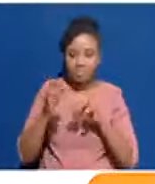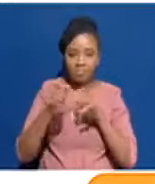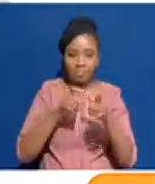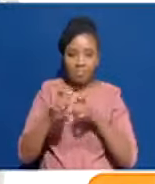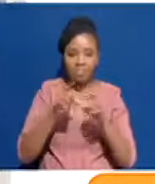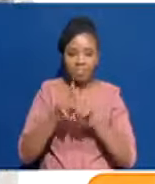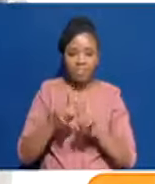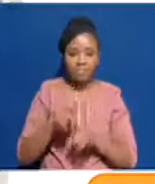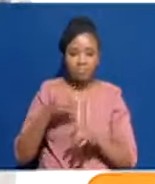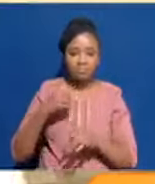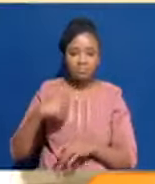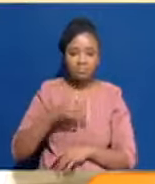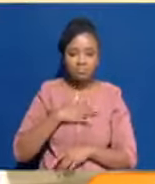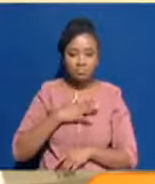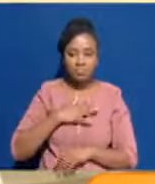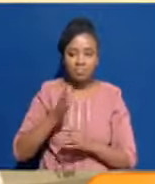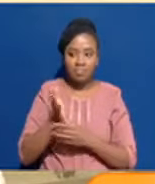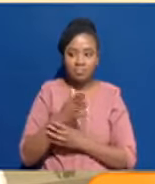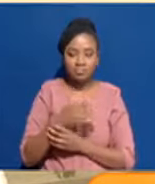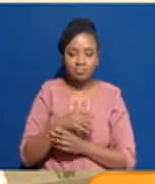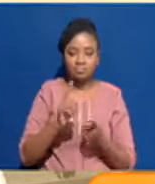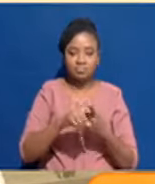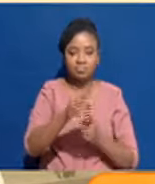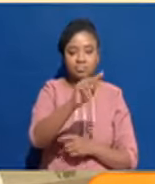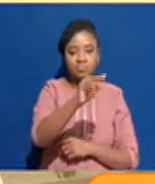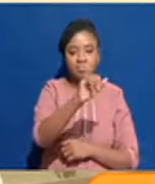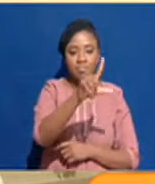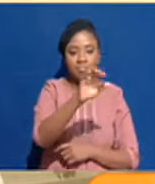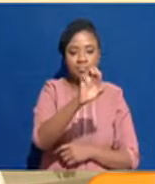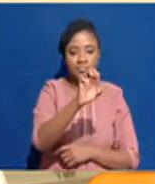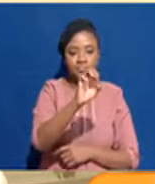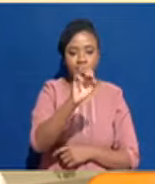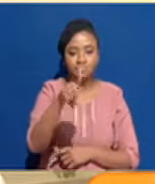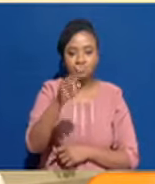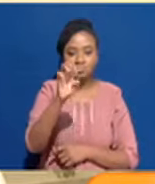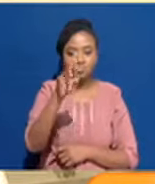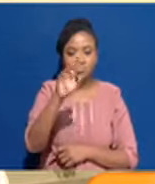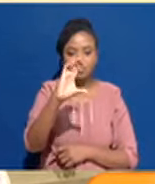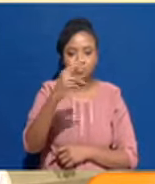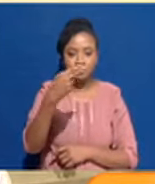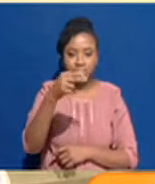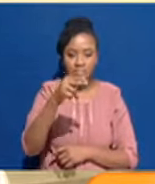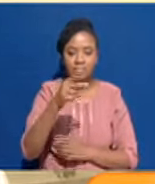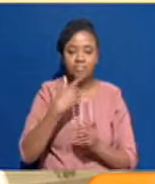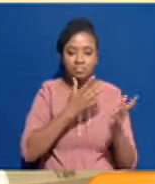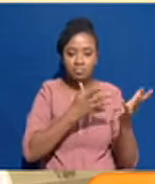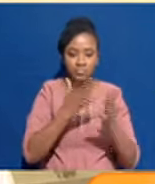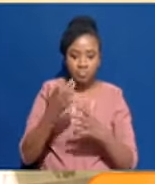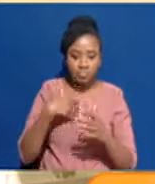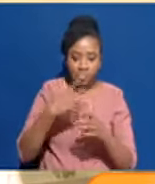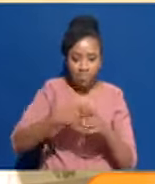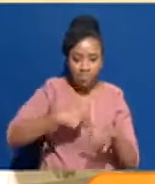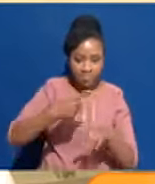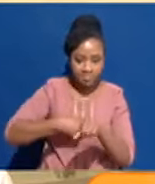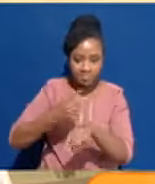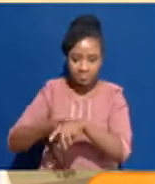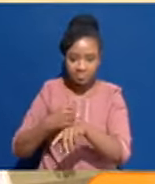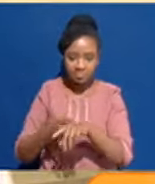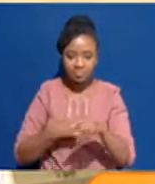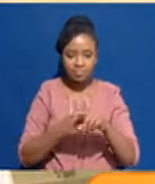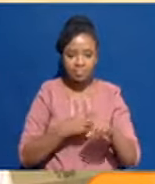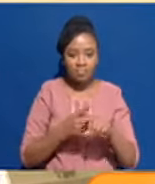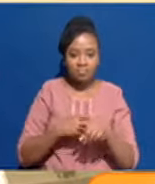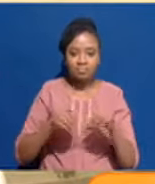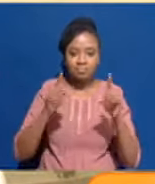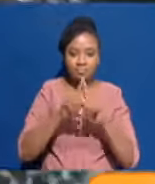is mostly tilapia and Nile perch. For the tilapia, we bring it here for gutting and descaling. For the Nile perch,